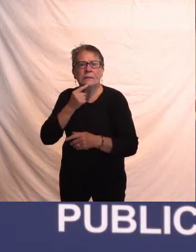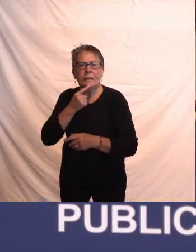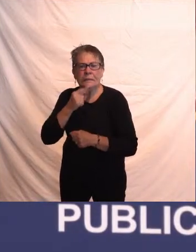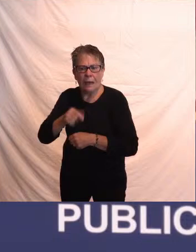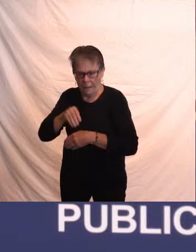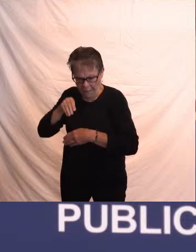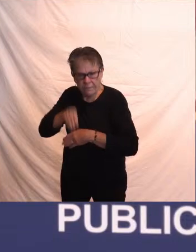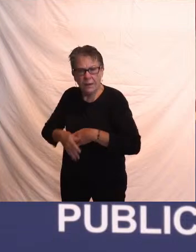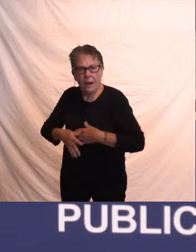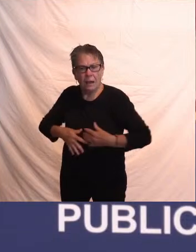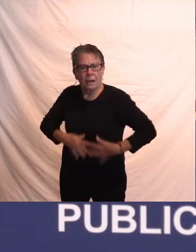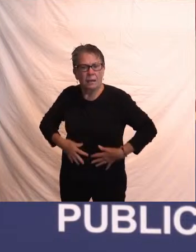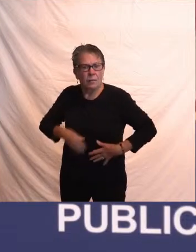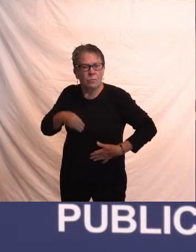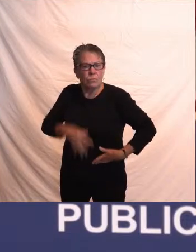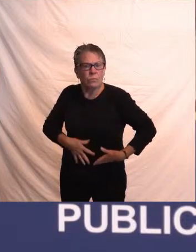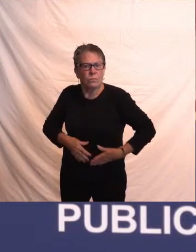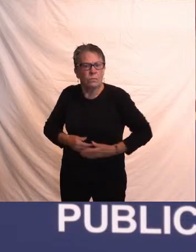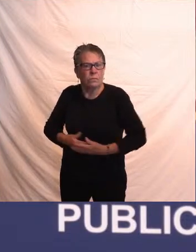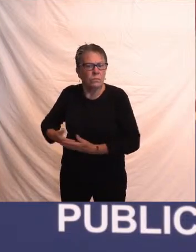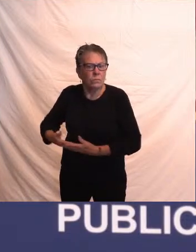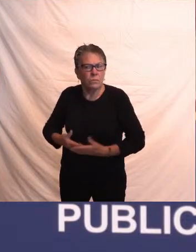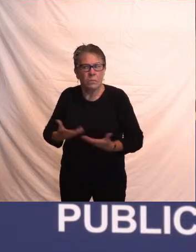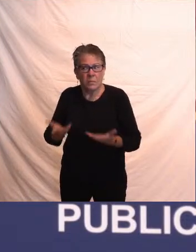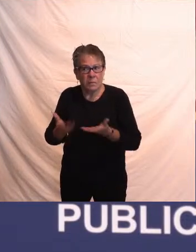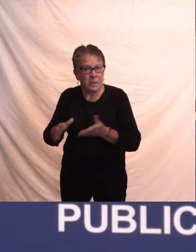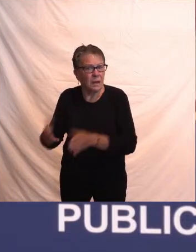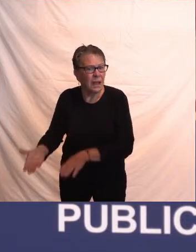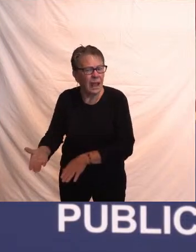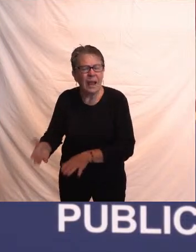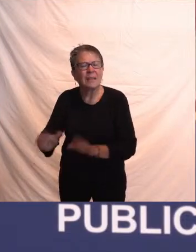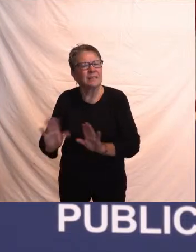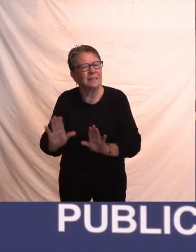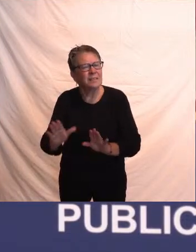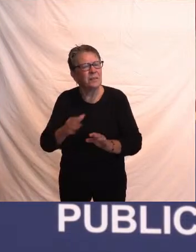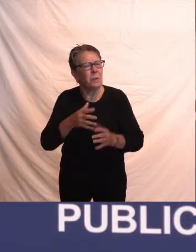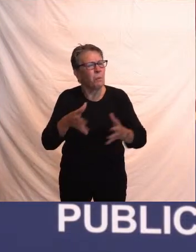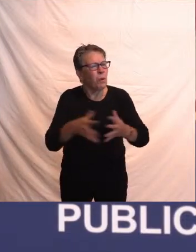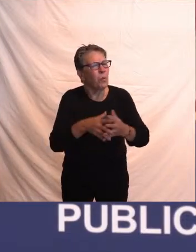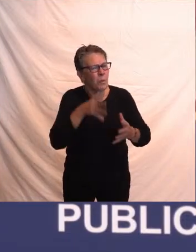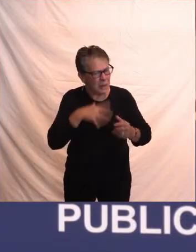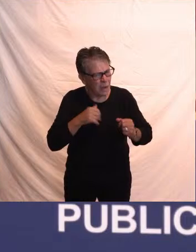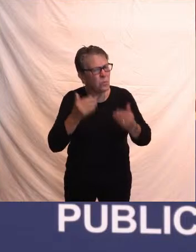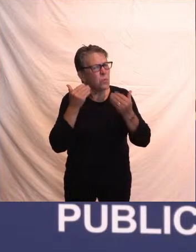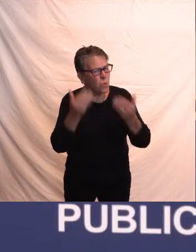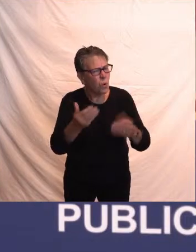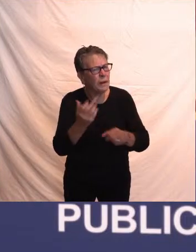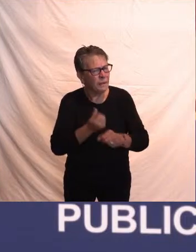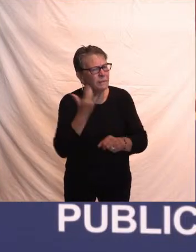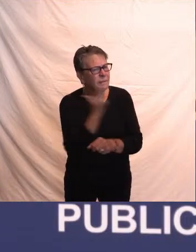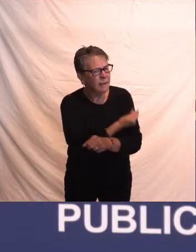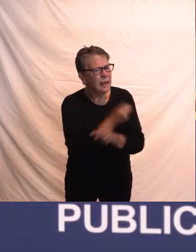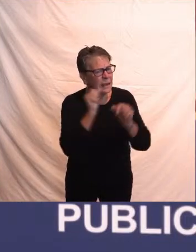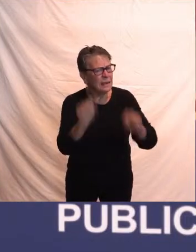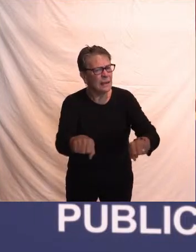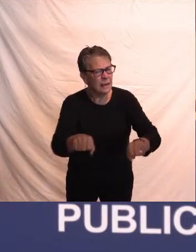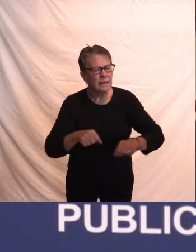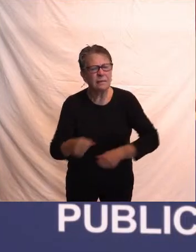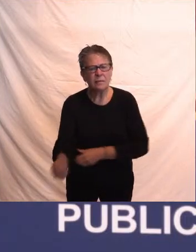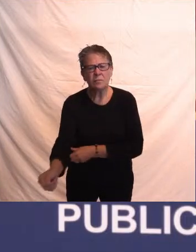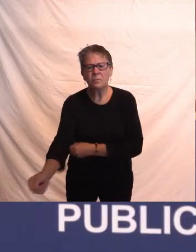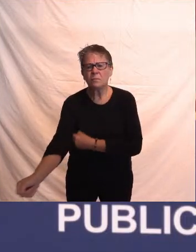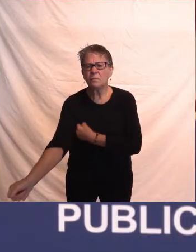related deaths in pregnant individuals, 22, in a single month of the pandemic was reported in August